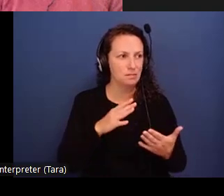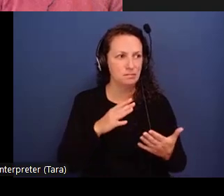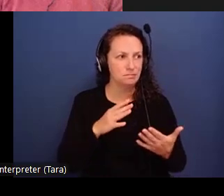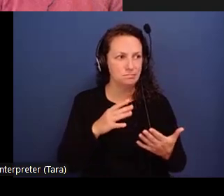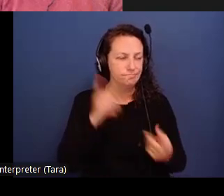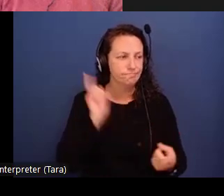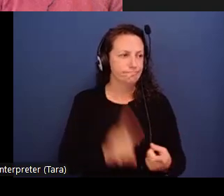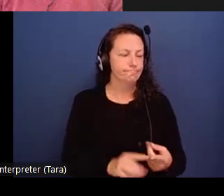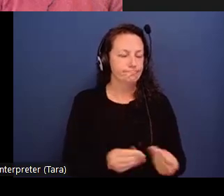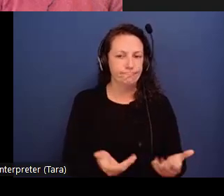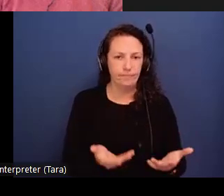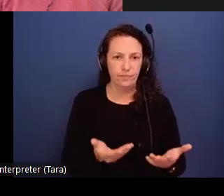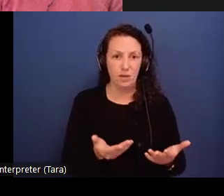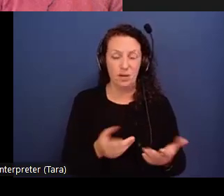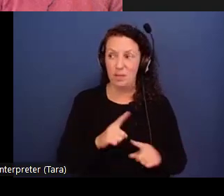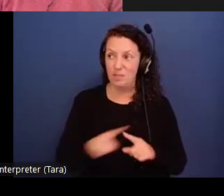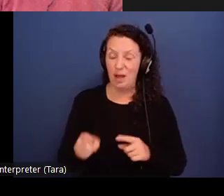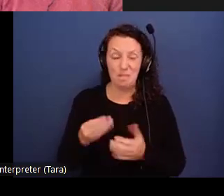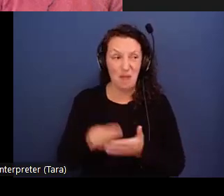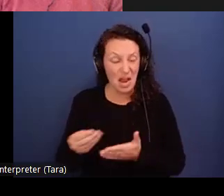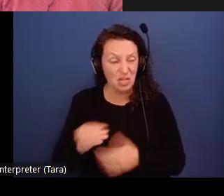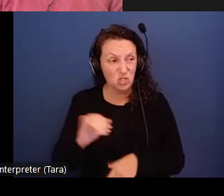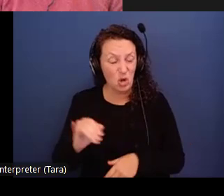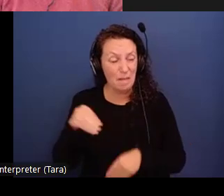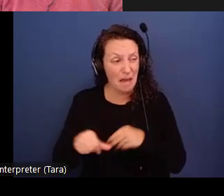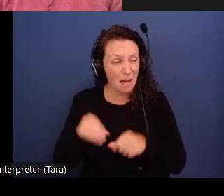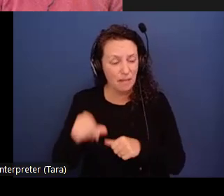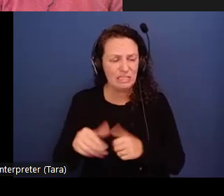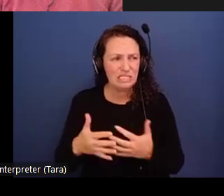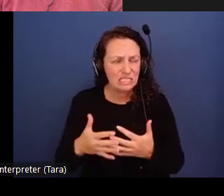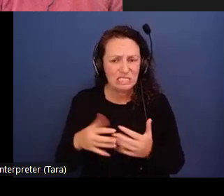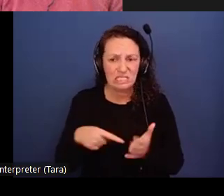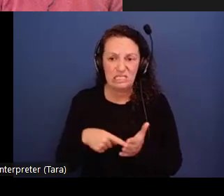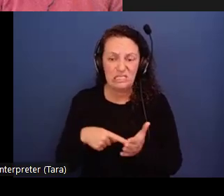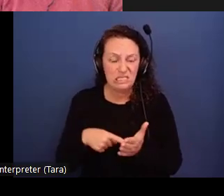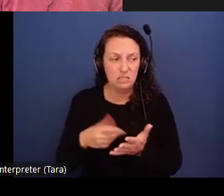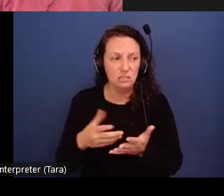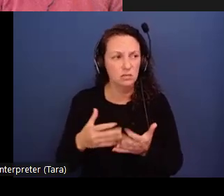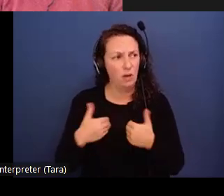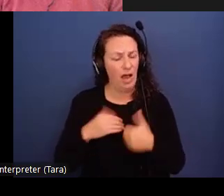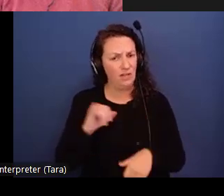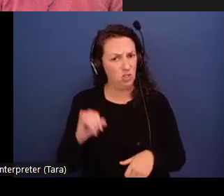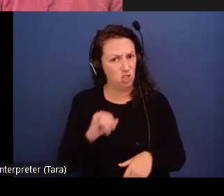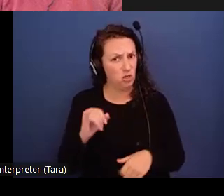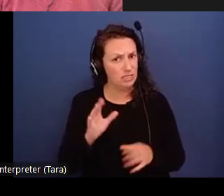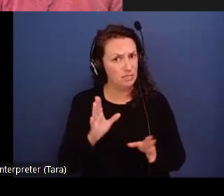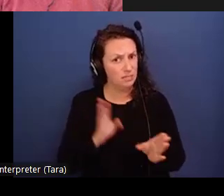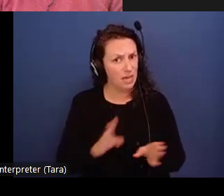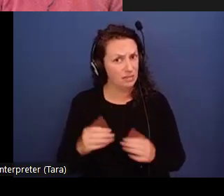afford private insurance. So I'm wondering if there's any insurance plans out there geared toward maybe self-employed